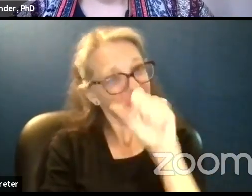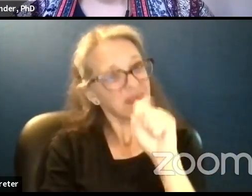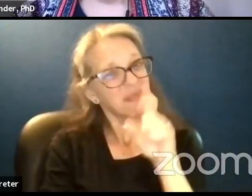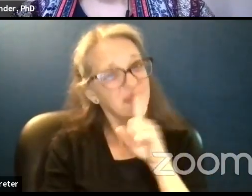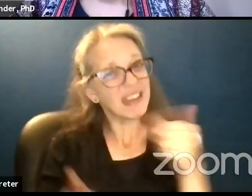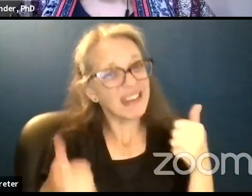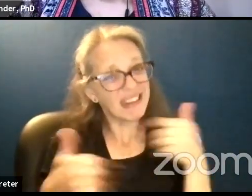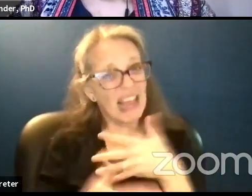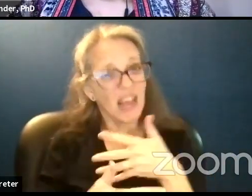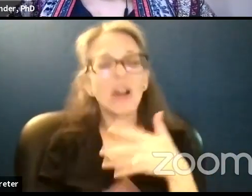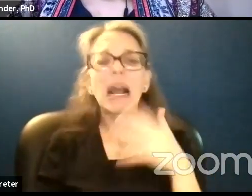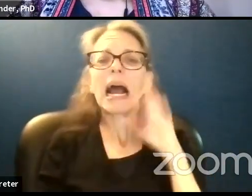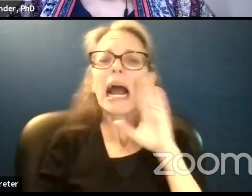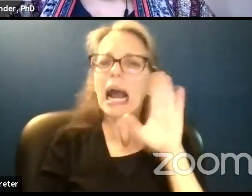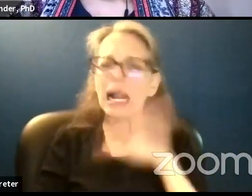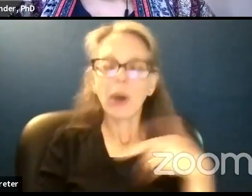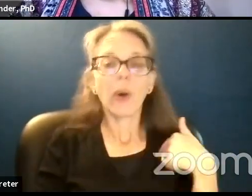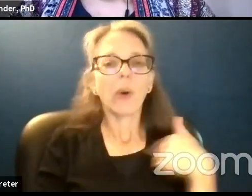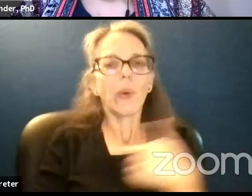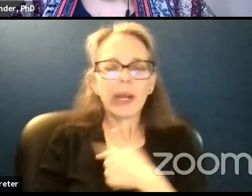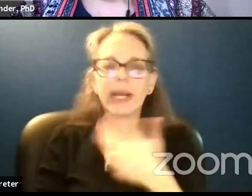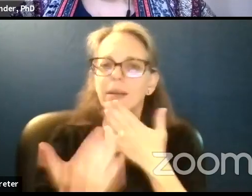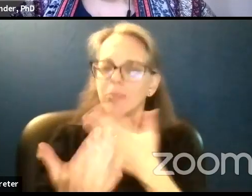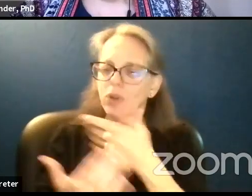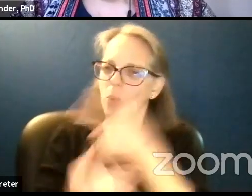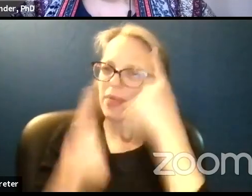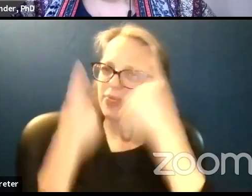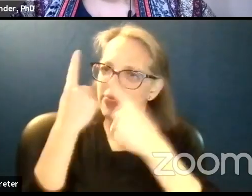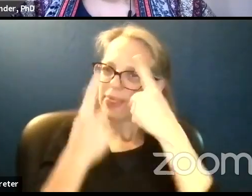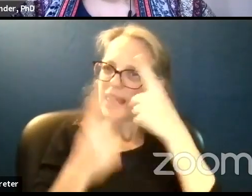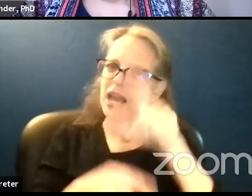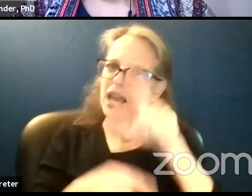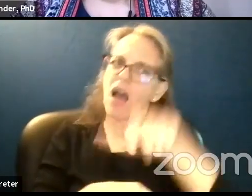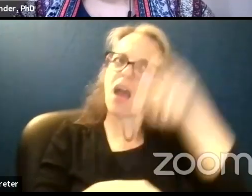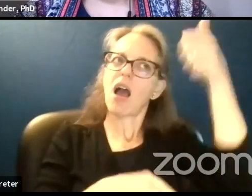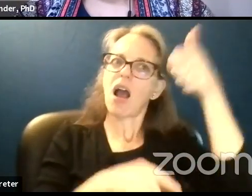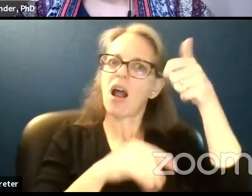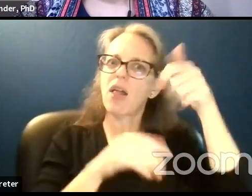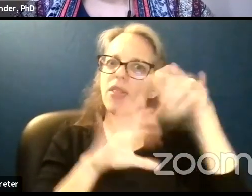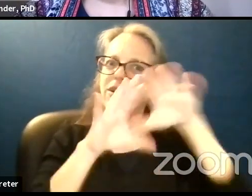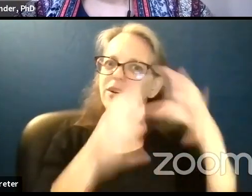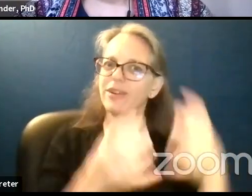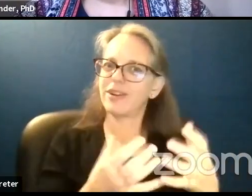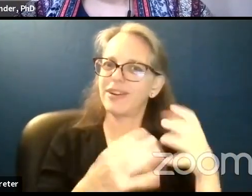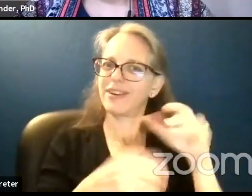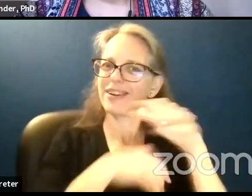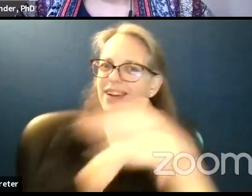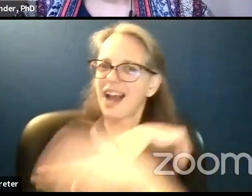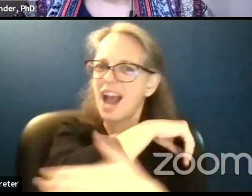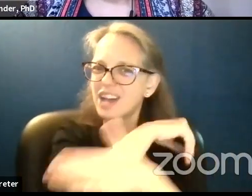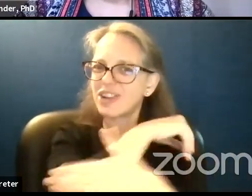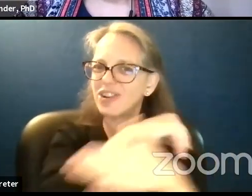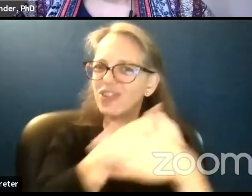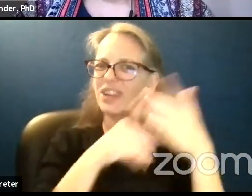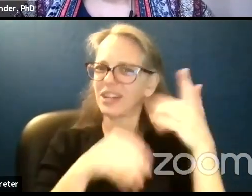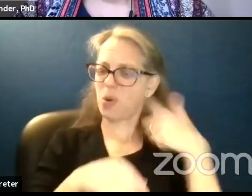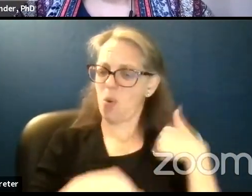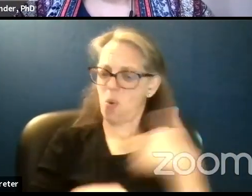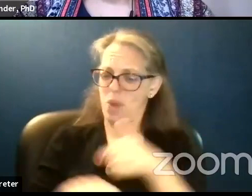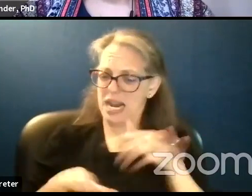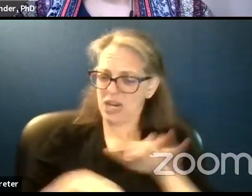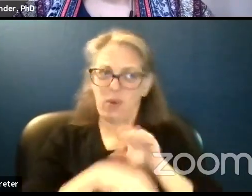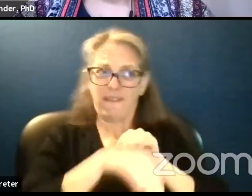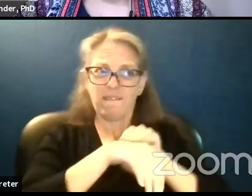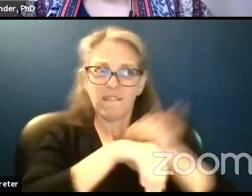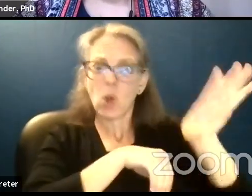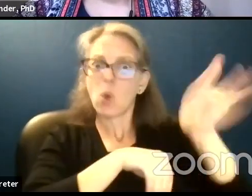really, and I know we all do appreciate that you're thinking about other parts of the world, because what we do influences other people and what they do